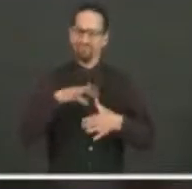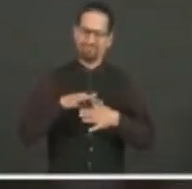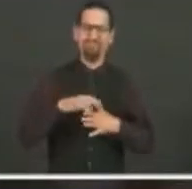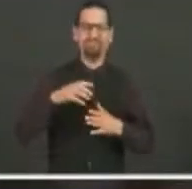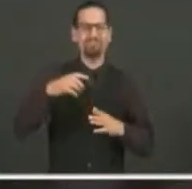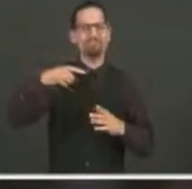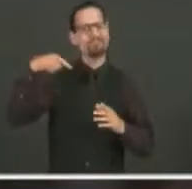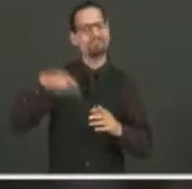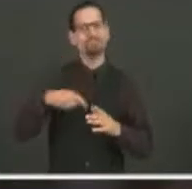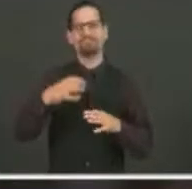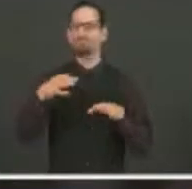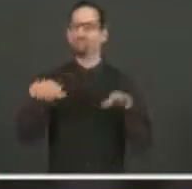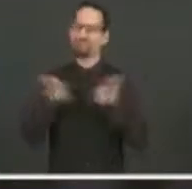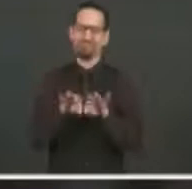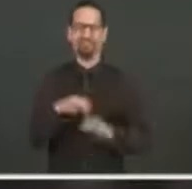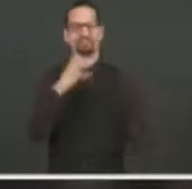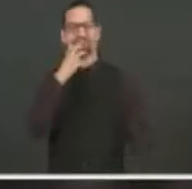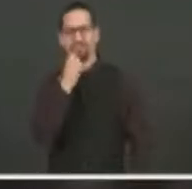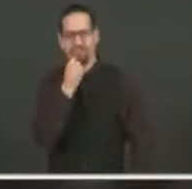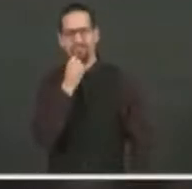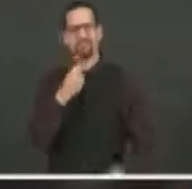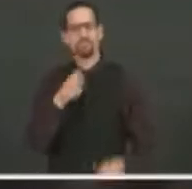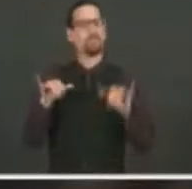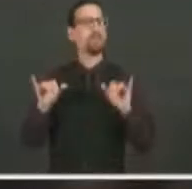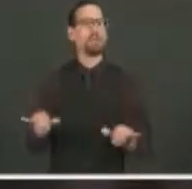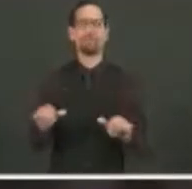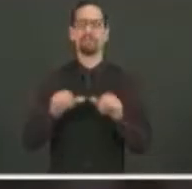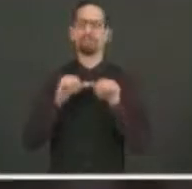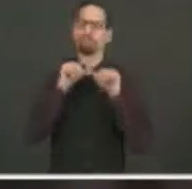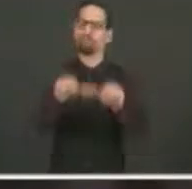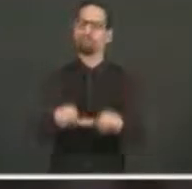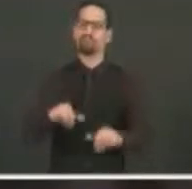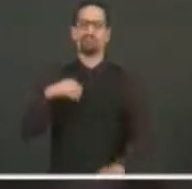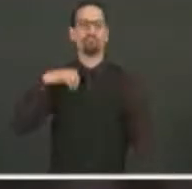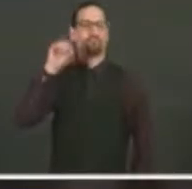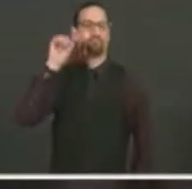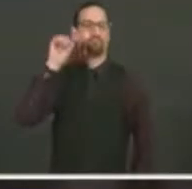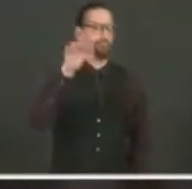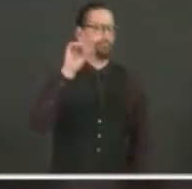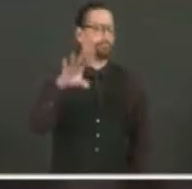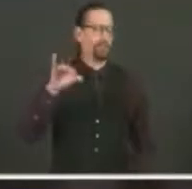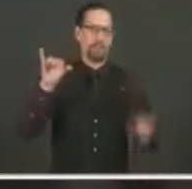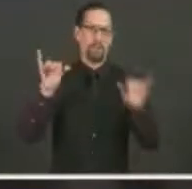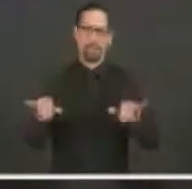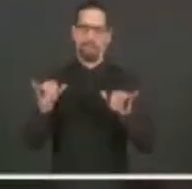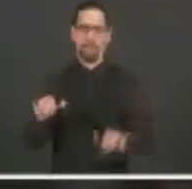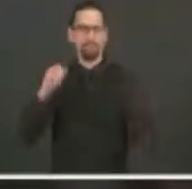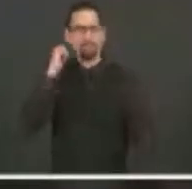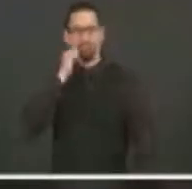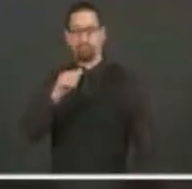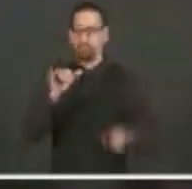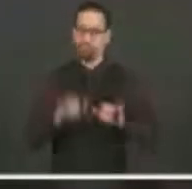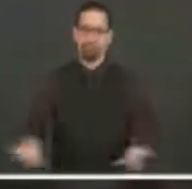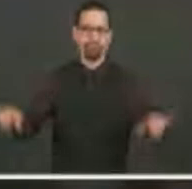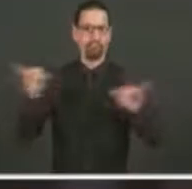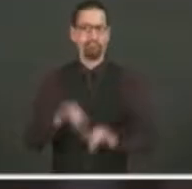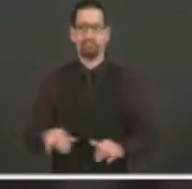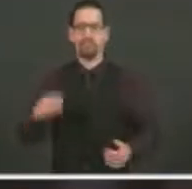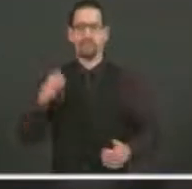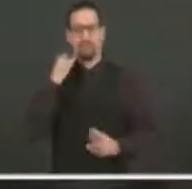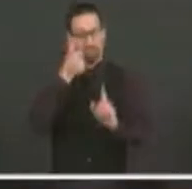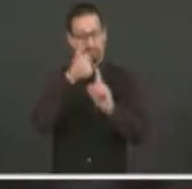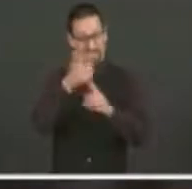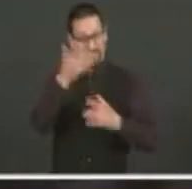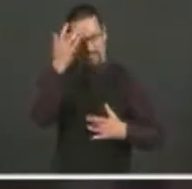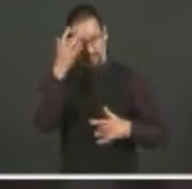They're the same things we have been stressing and will continue to stress every day. Stay home if you're sick, even